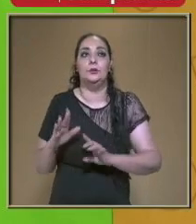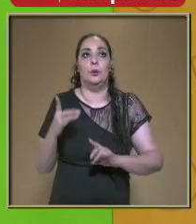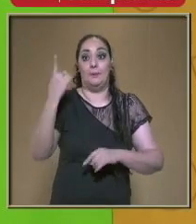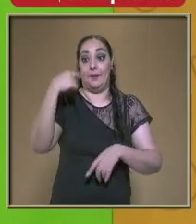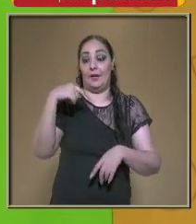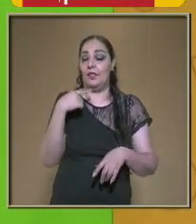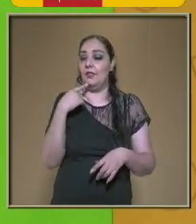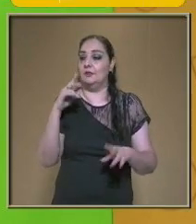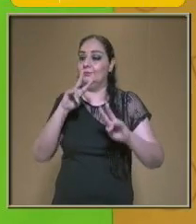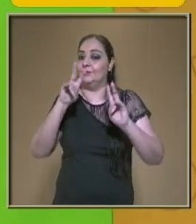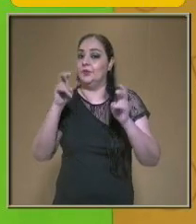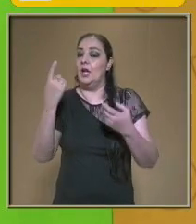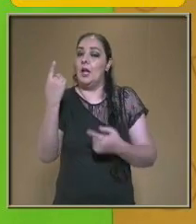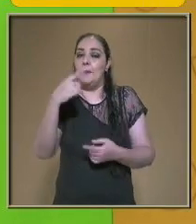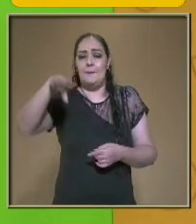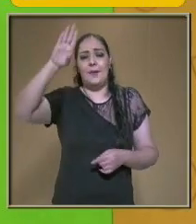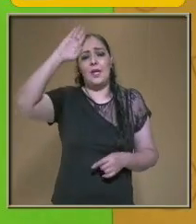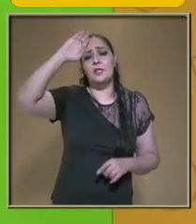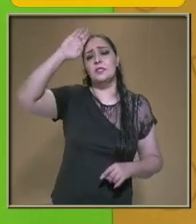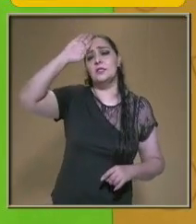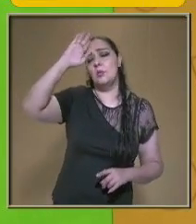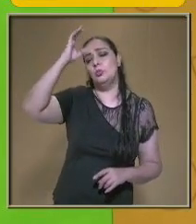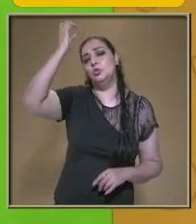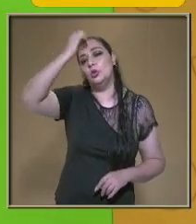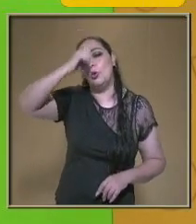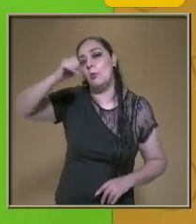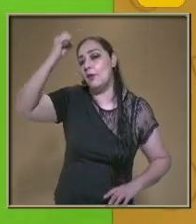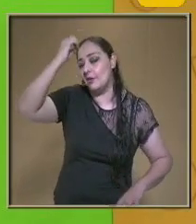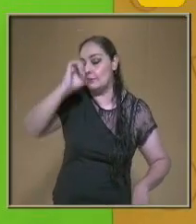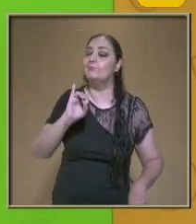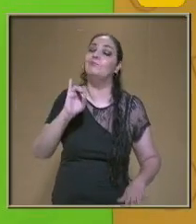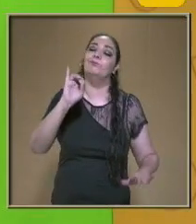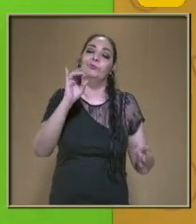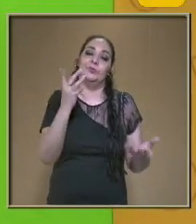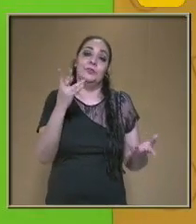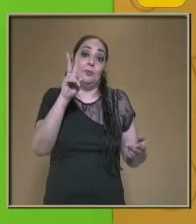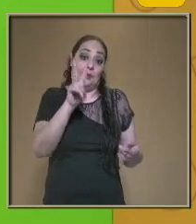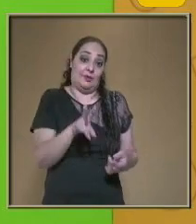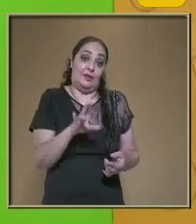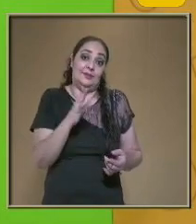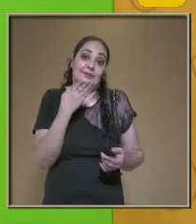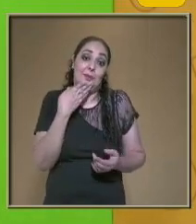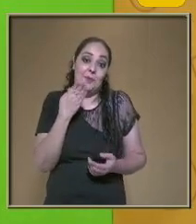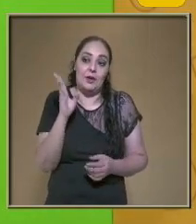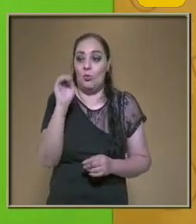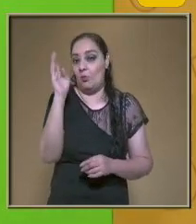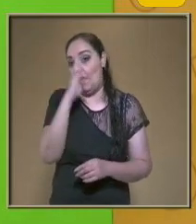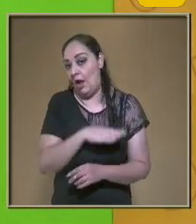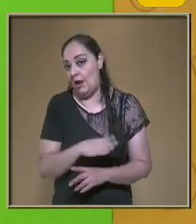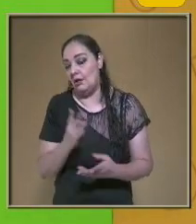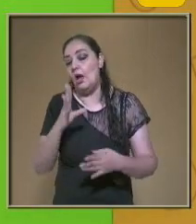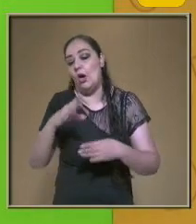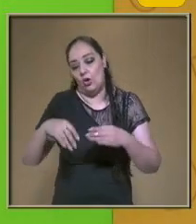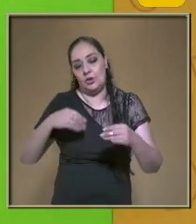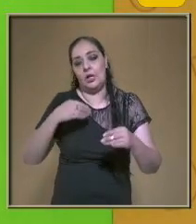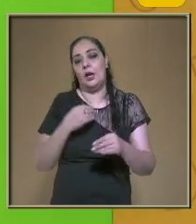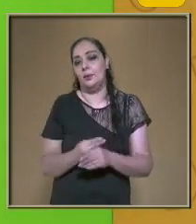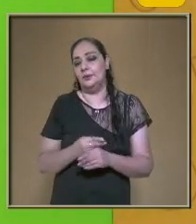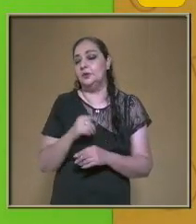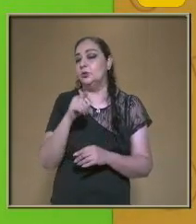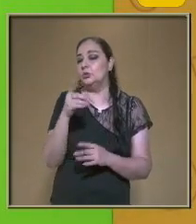we think, your opinion, it's correct or incorrect. But one more time, if you are